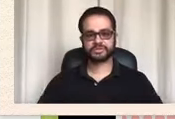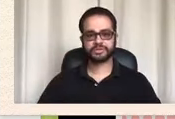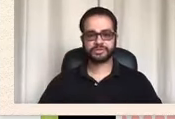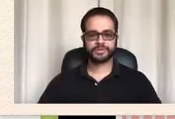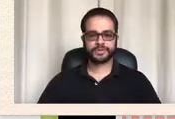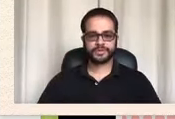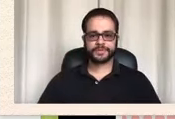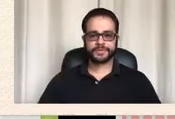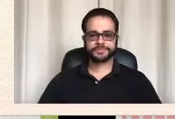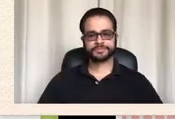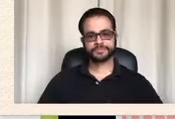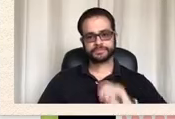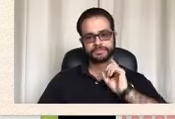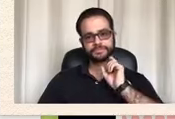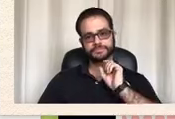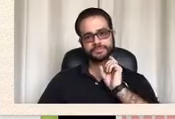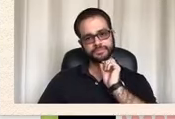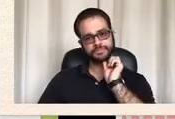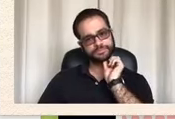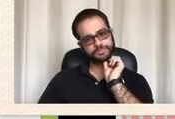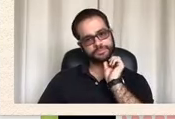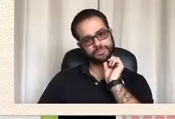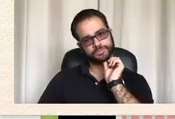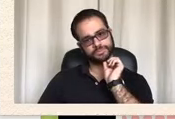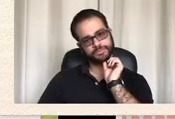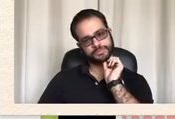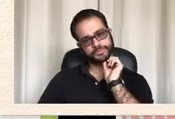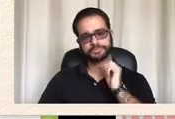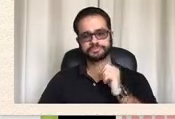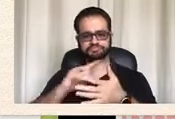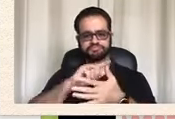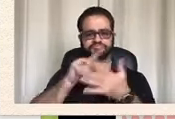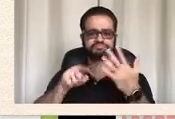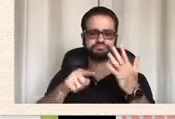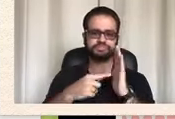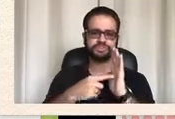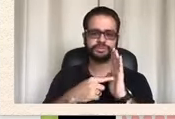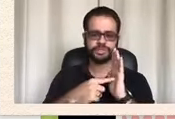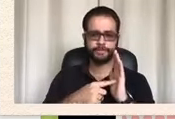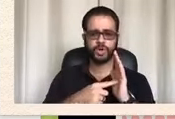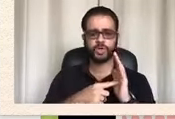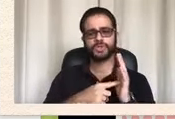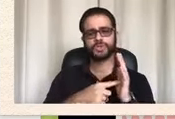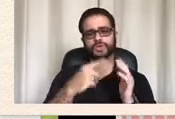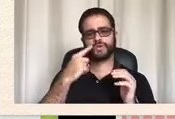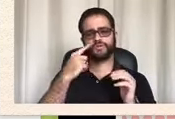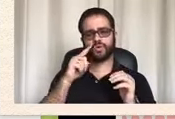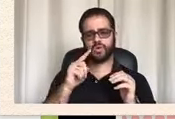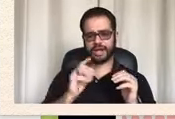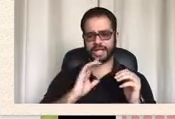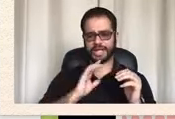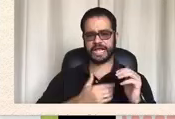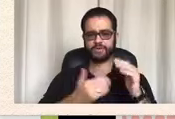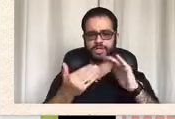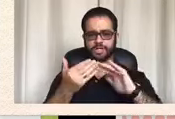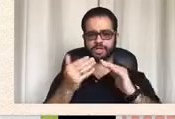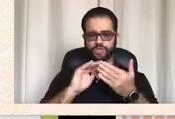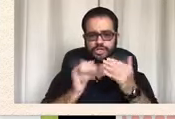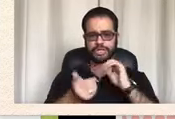So these are some of the examples of our community